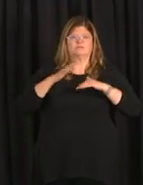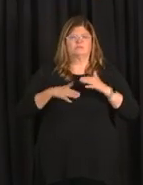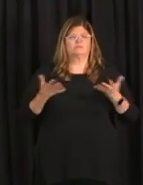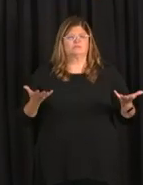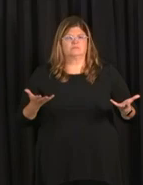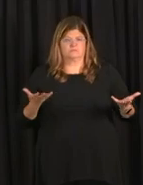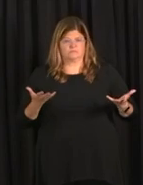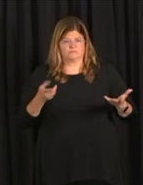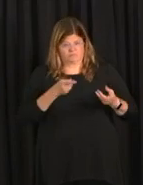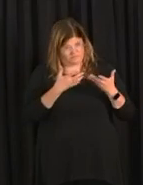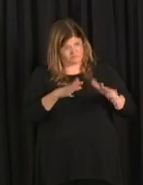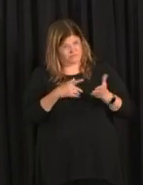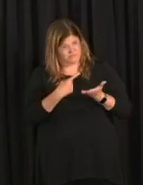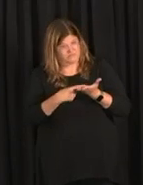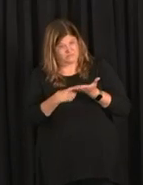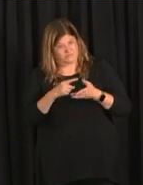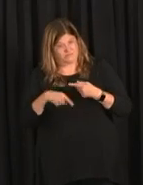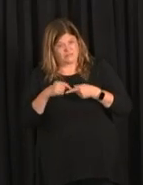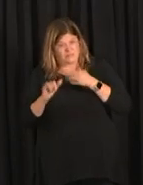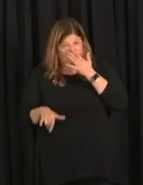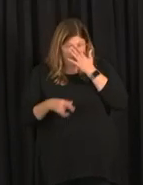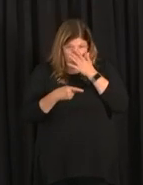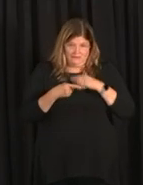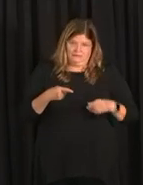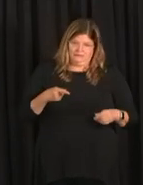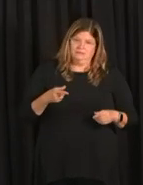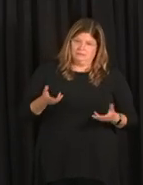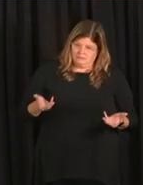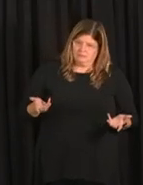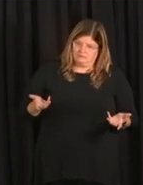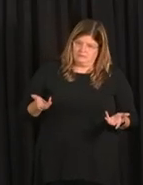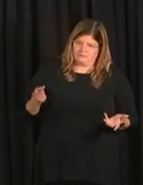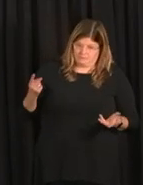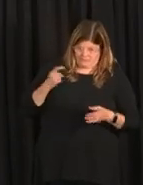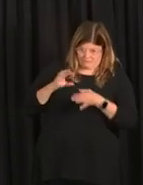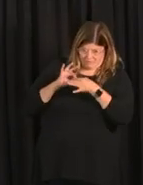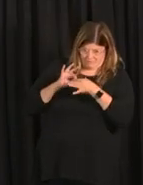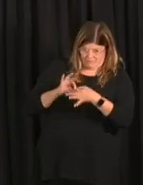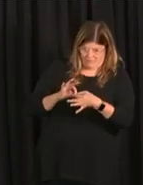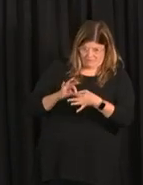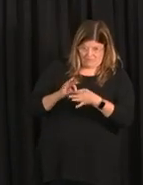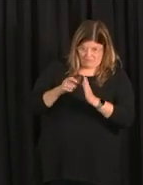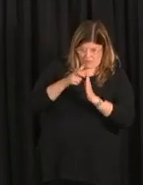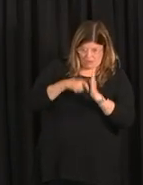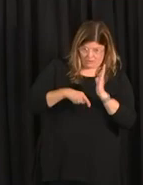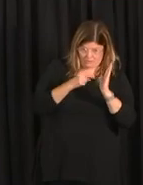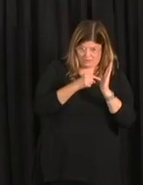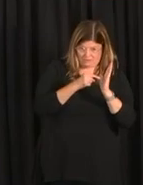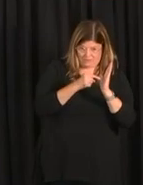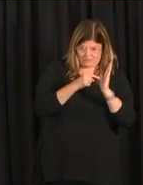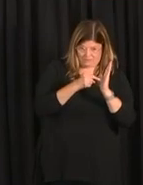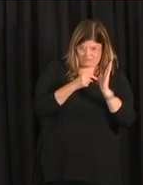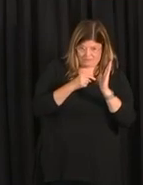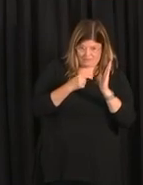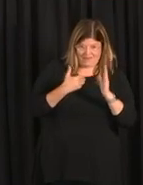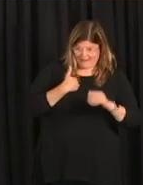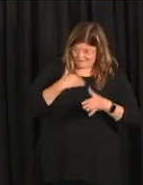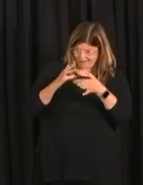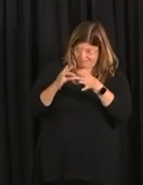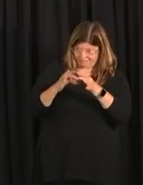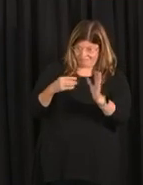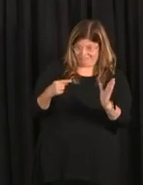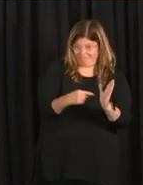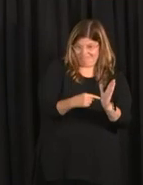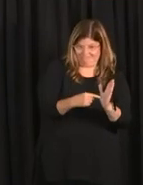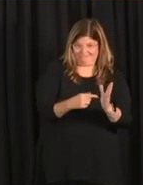curious if you have any comment or interest in it. Well, I actually, if your question is based on that article, I had a comment in that article, and